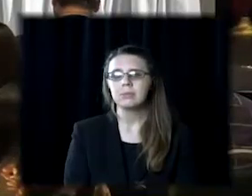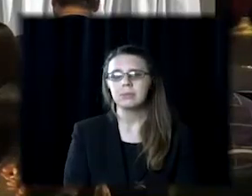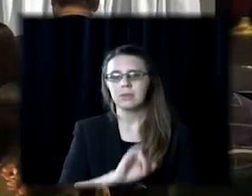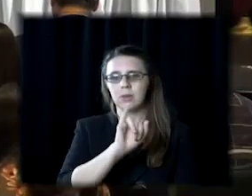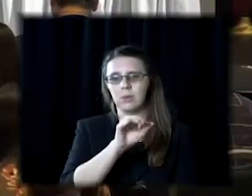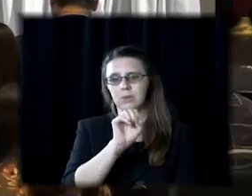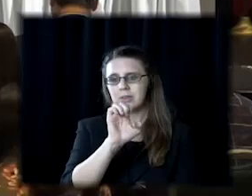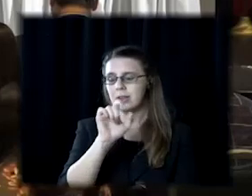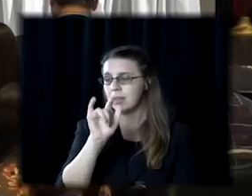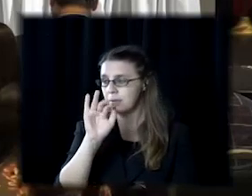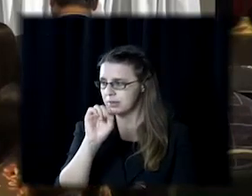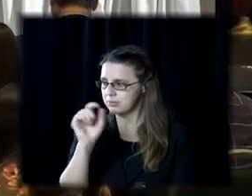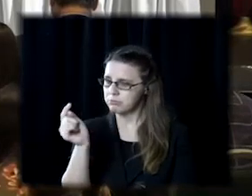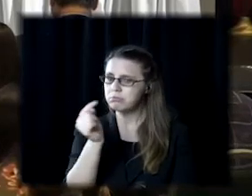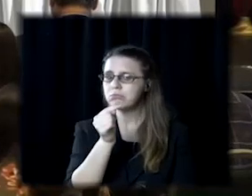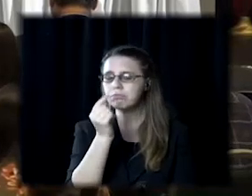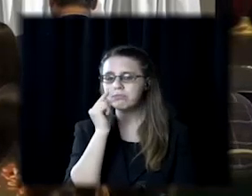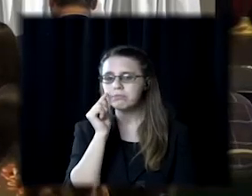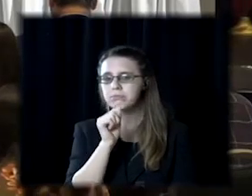Jose Luis.